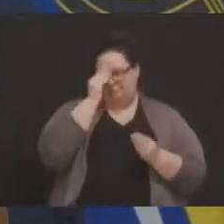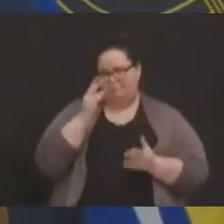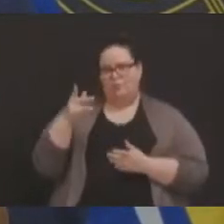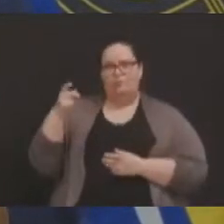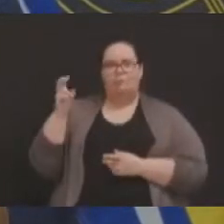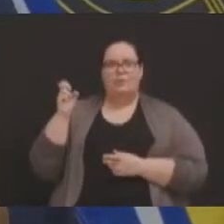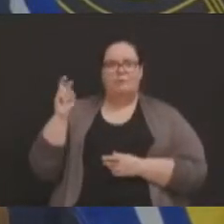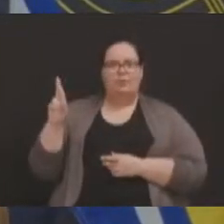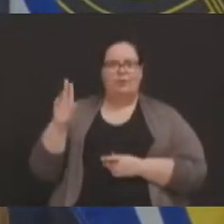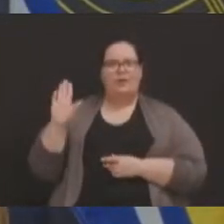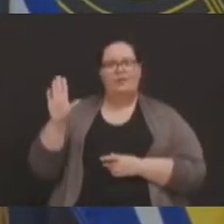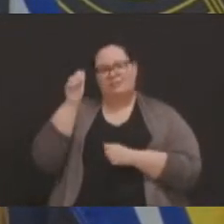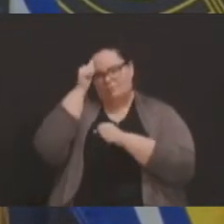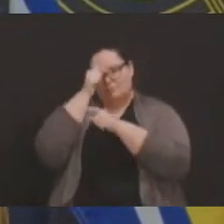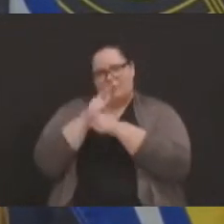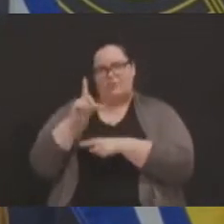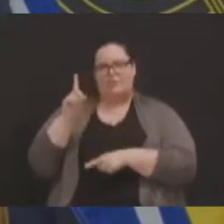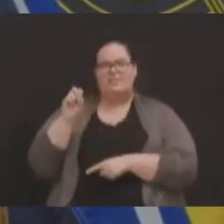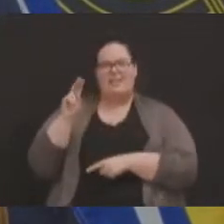of 100.